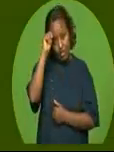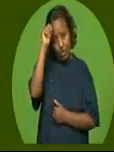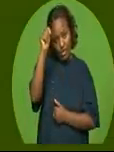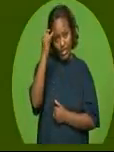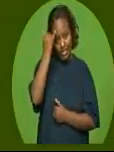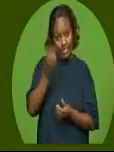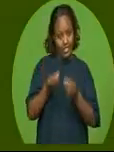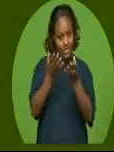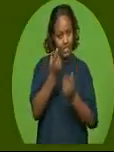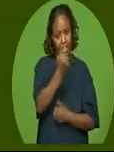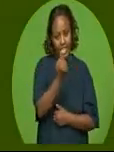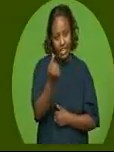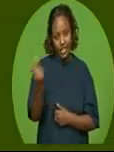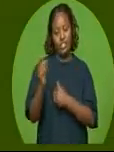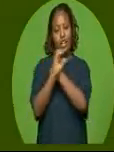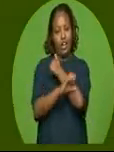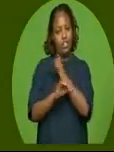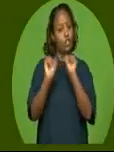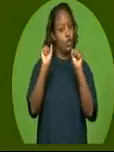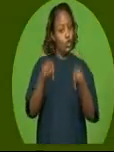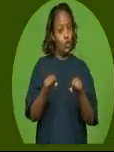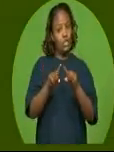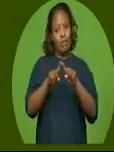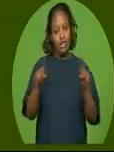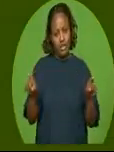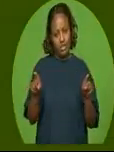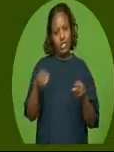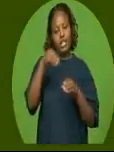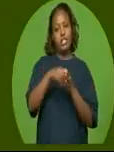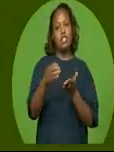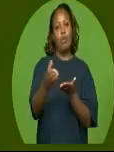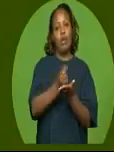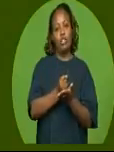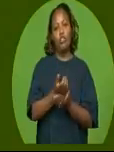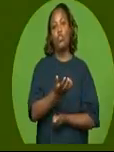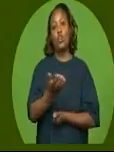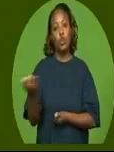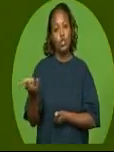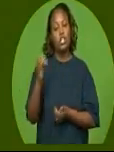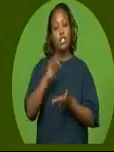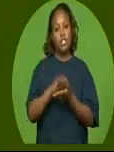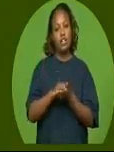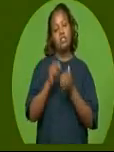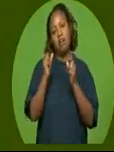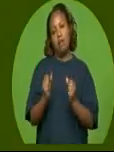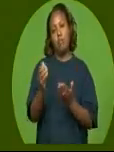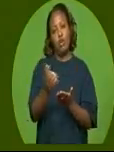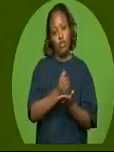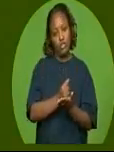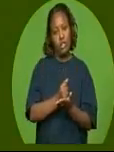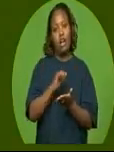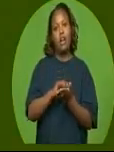The theory suggests that each country should specialize in the production of goods that it